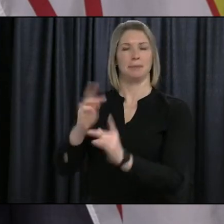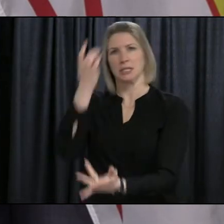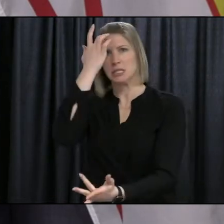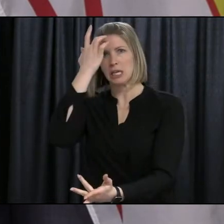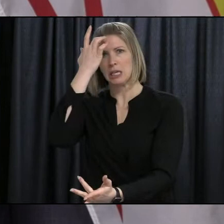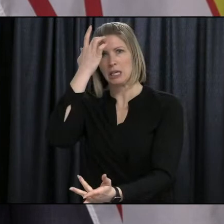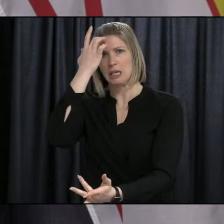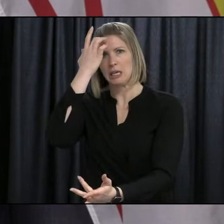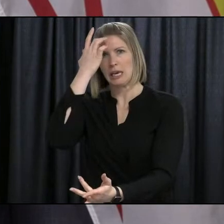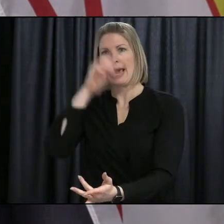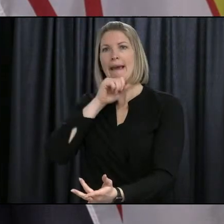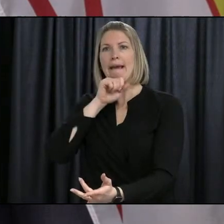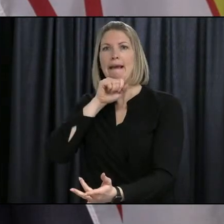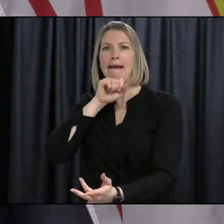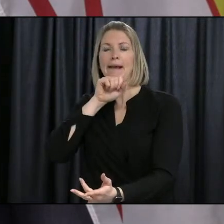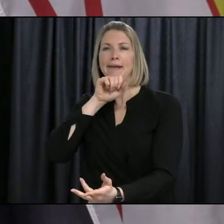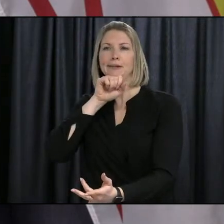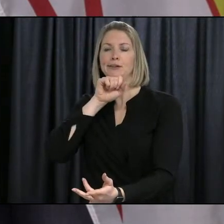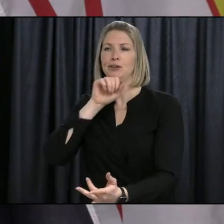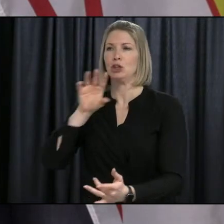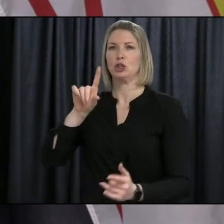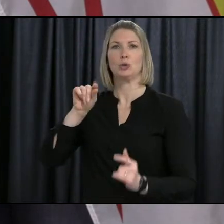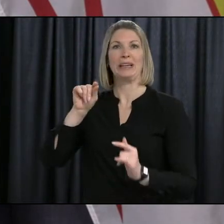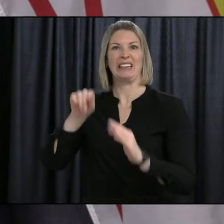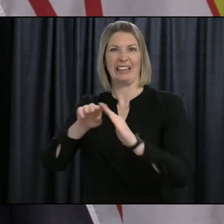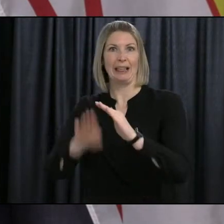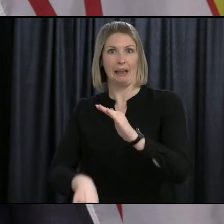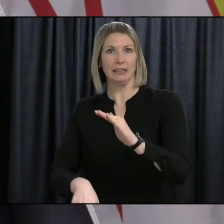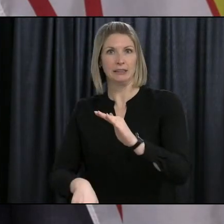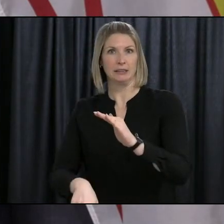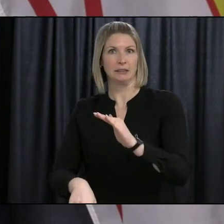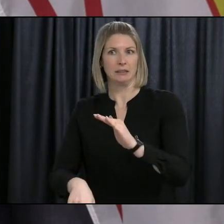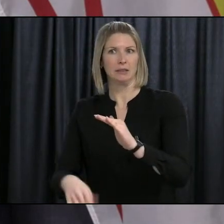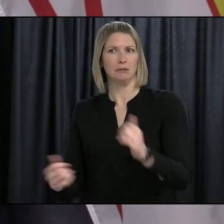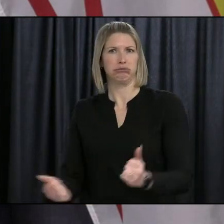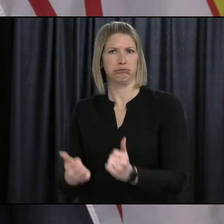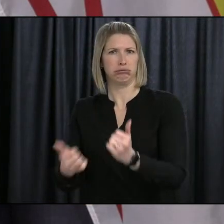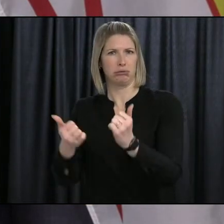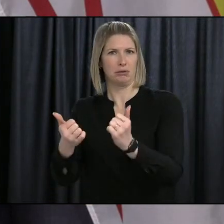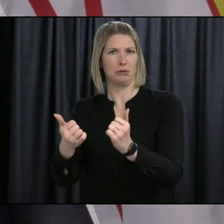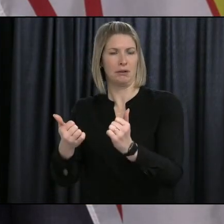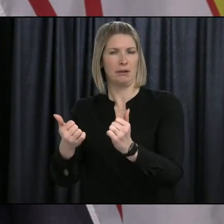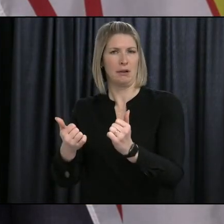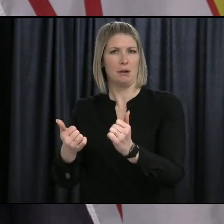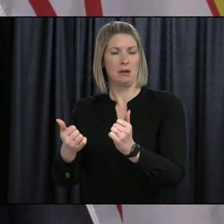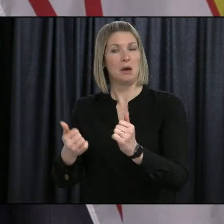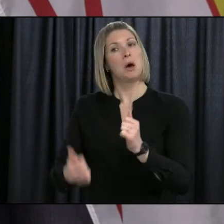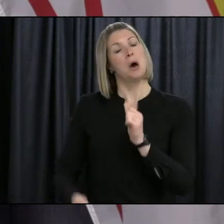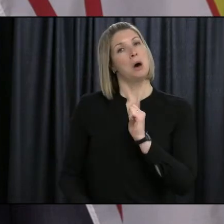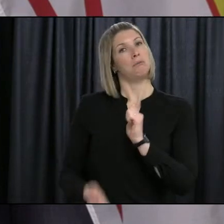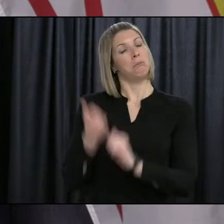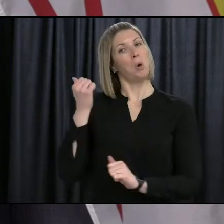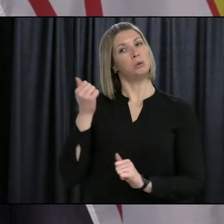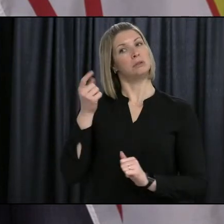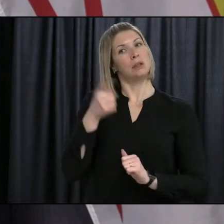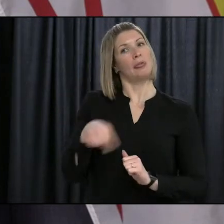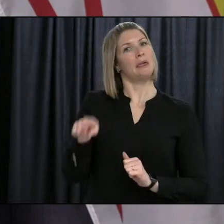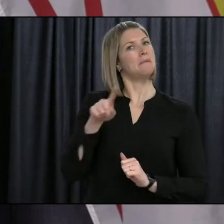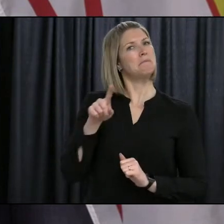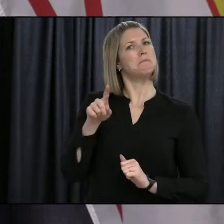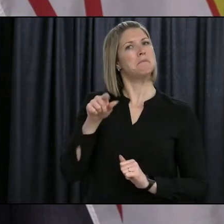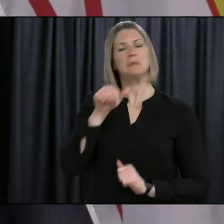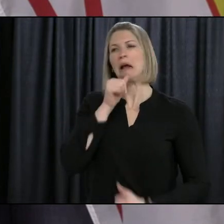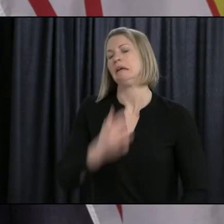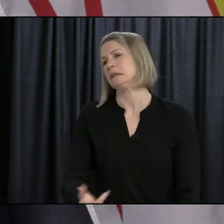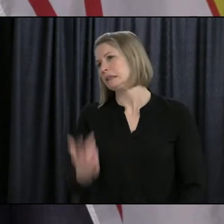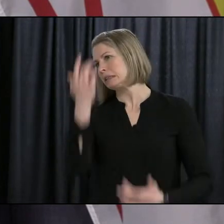that 5 to 18 year range. And what we found with a lot of them was that they had very mild symptoms or